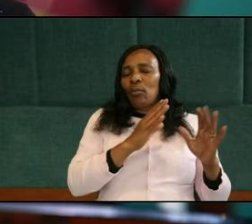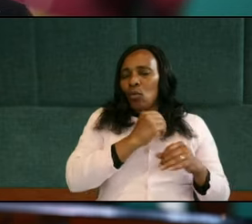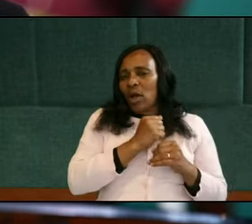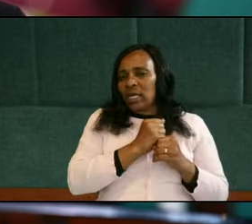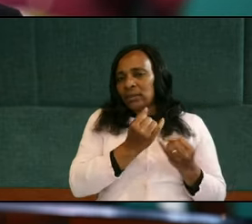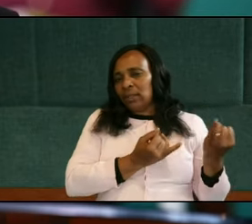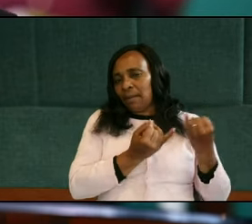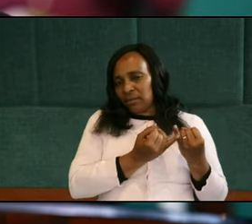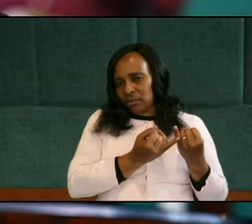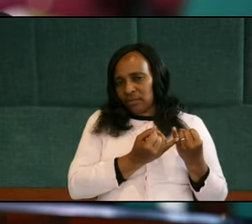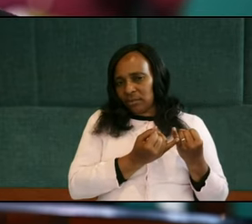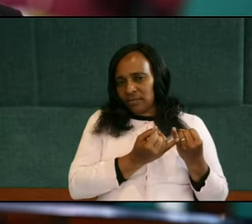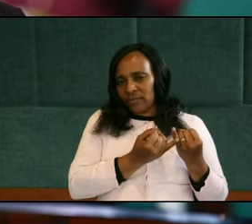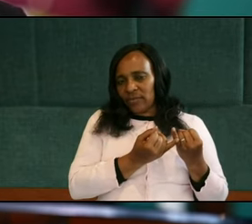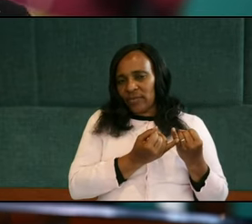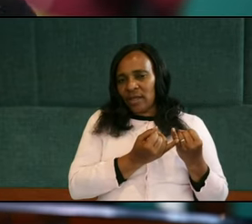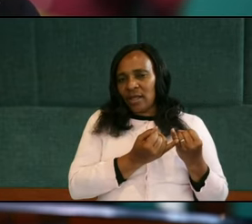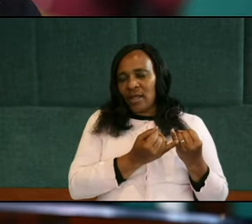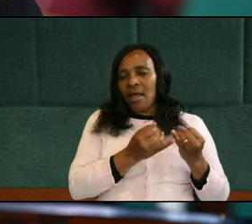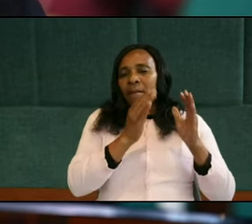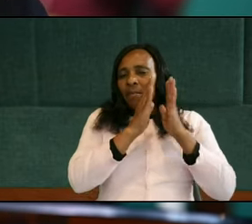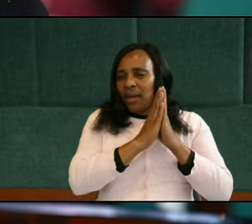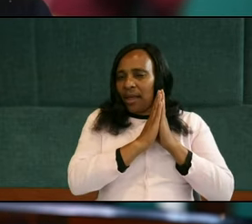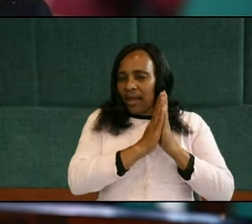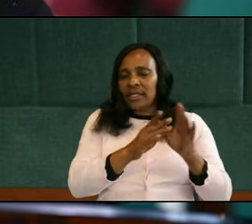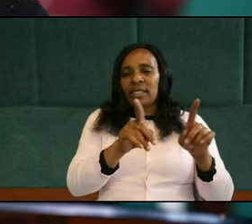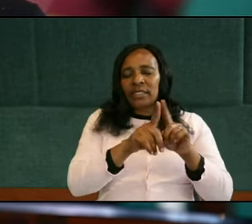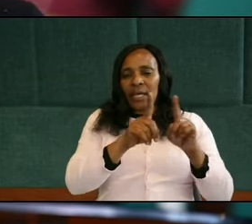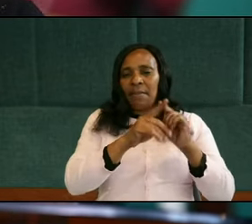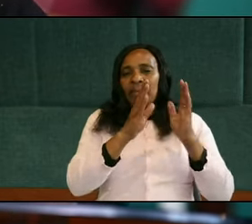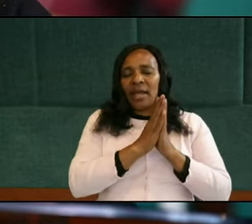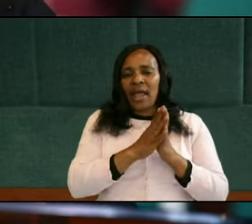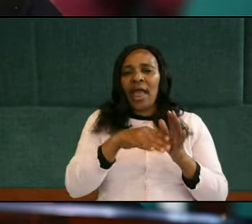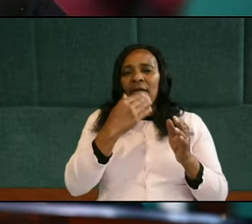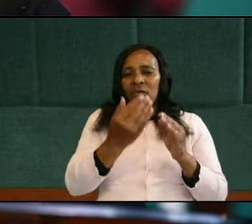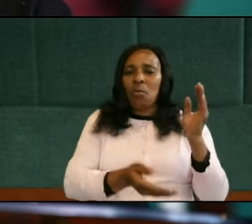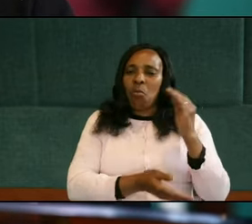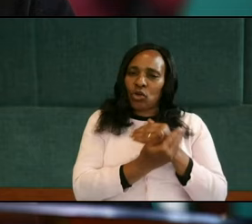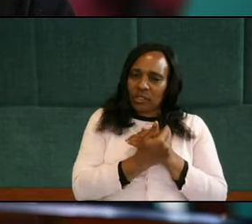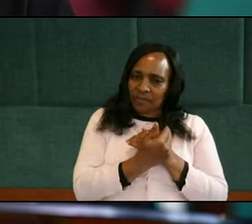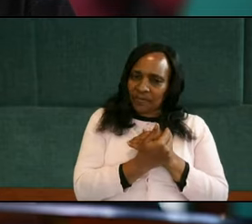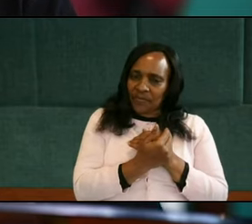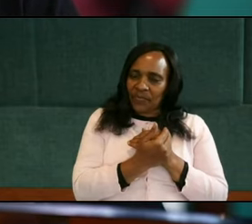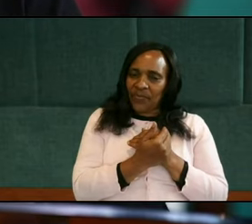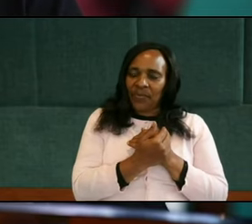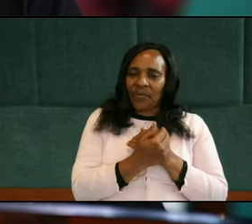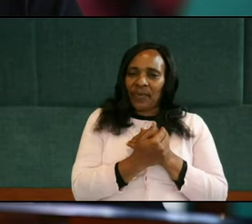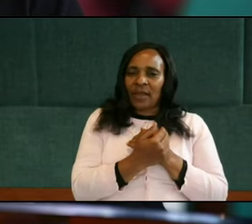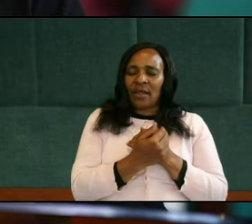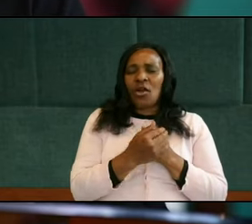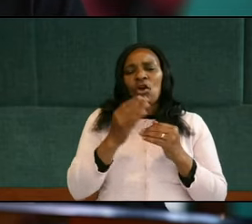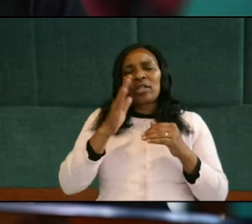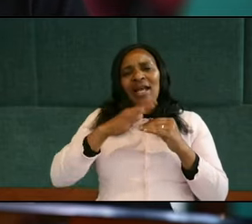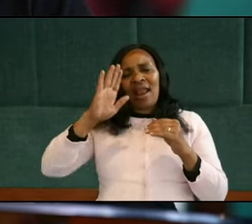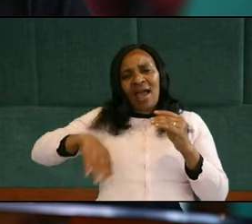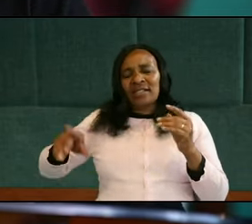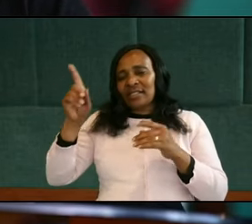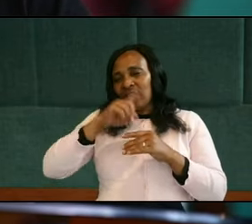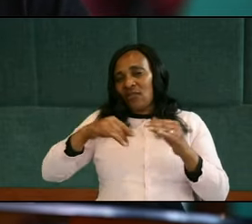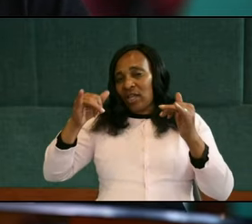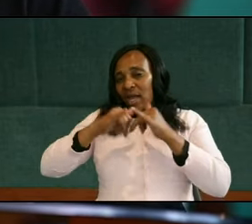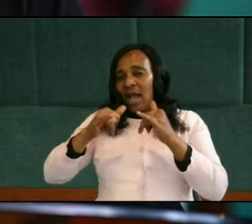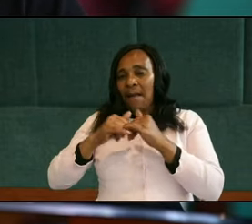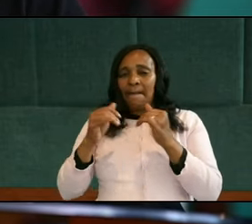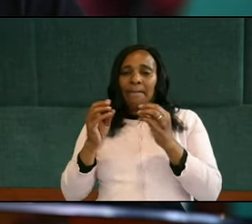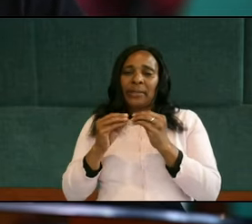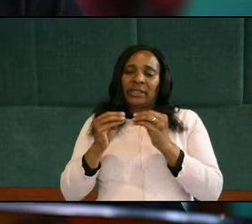working on Sabbath, she prayed. She prayed the same prayer every morning. On the last day of camp